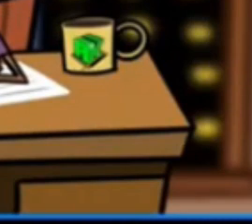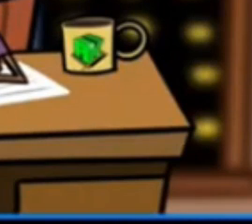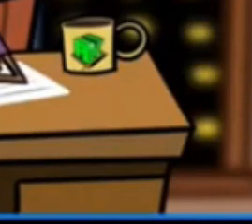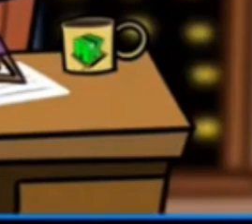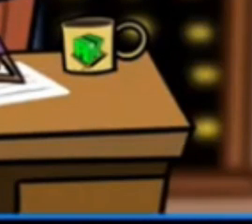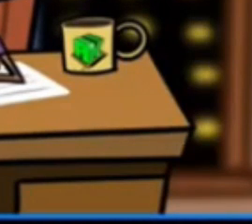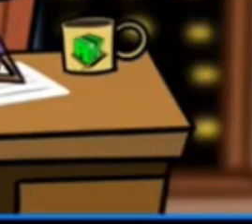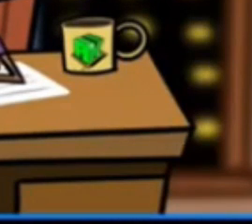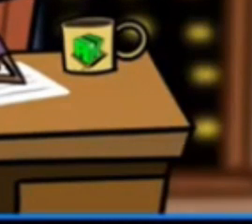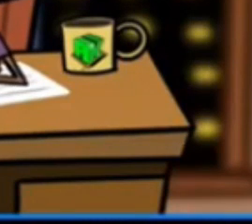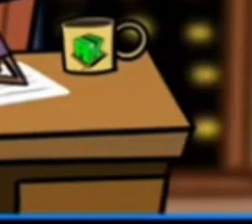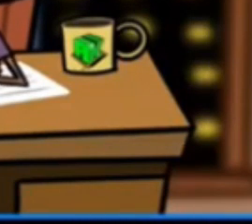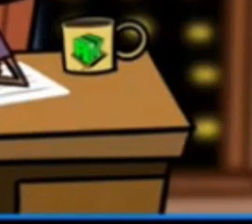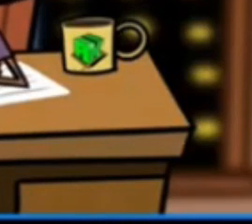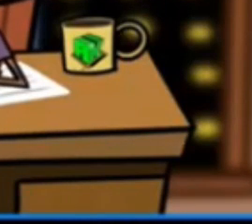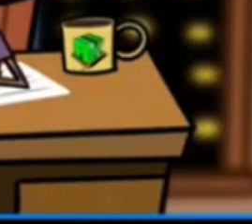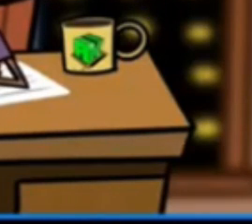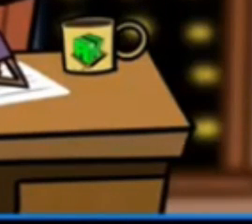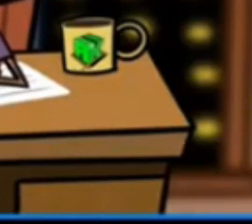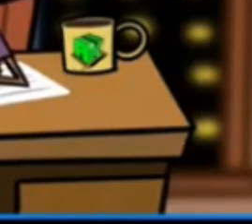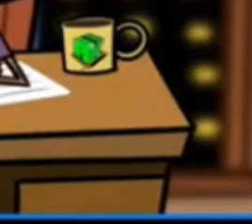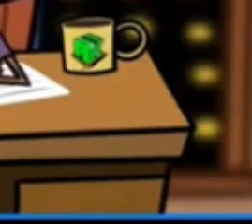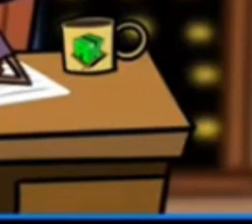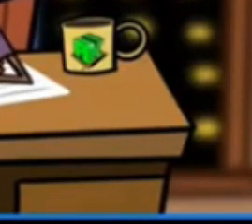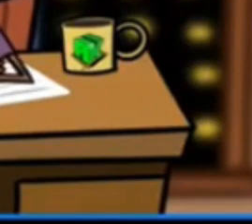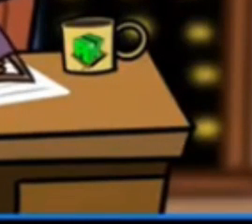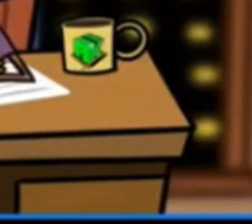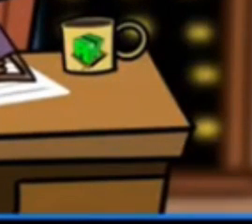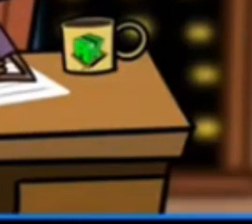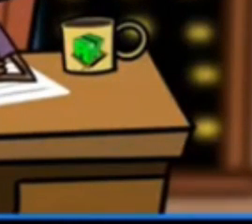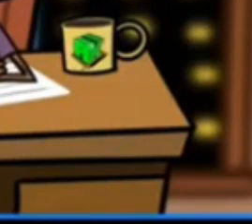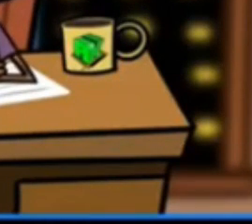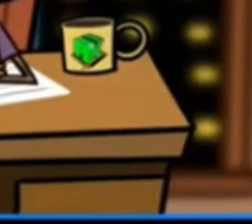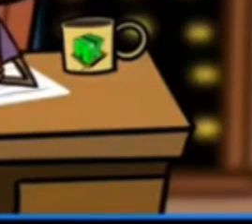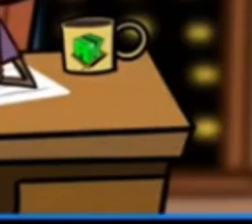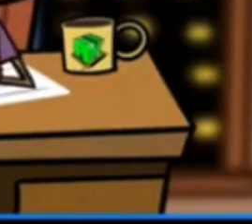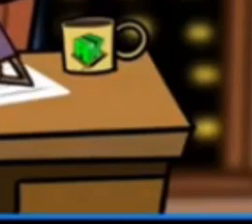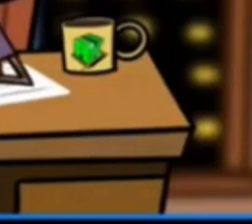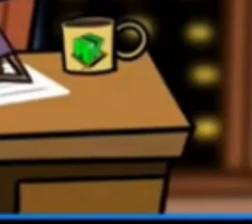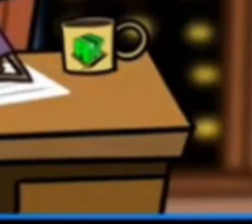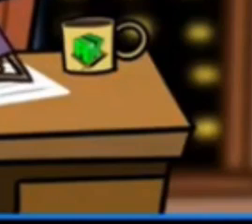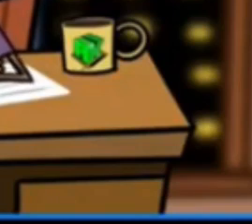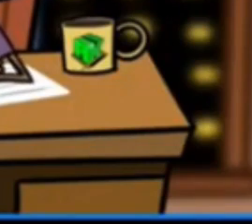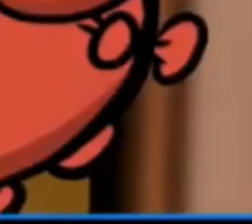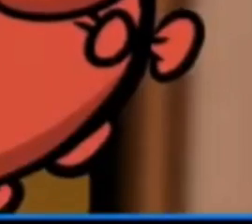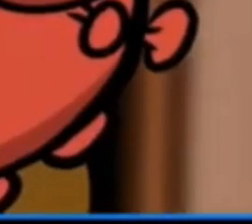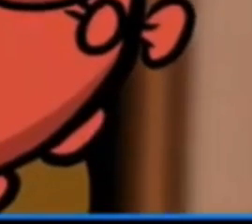less, at Value Mart, where price matters most.